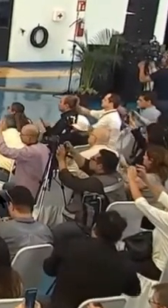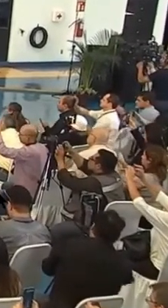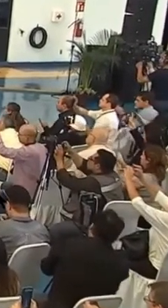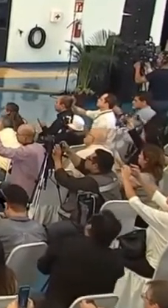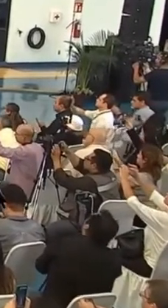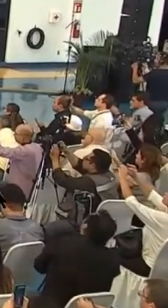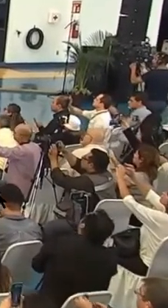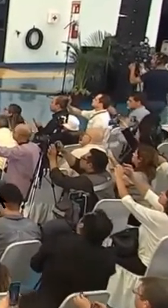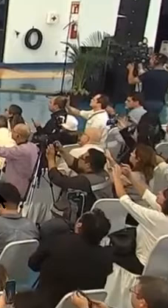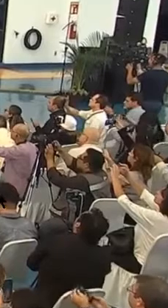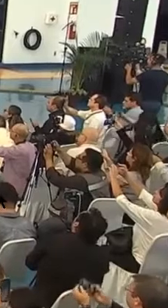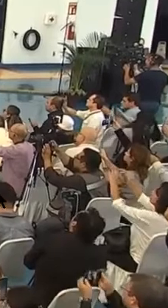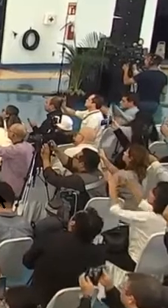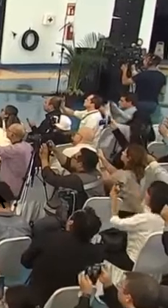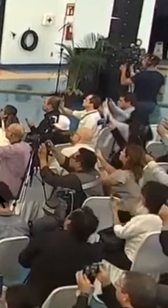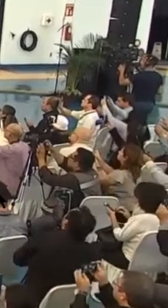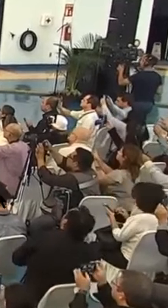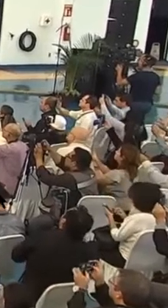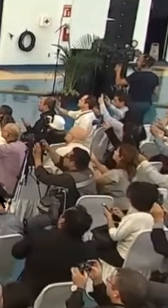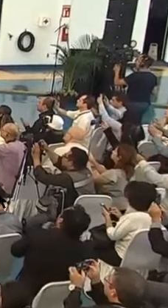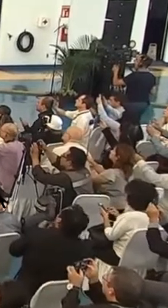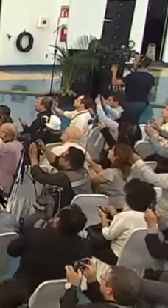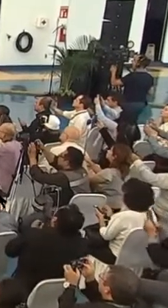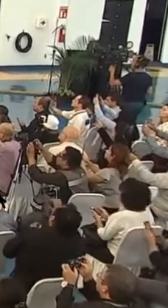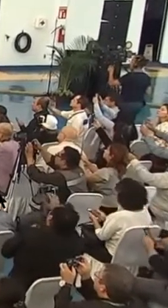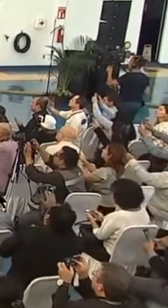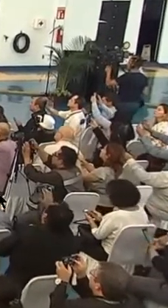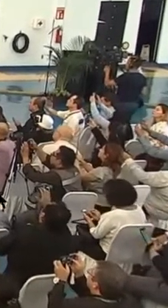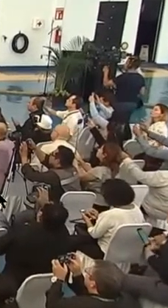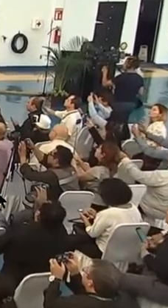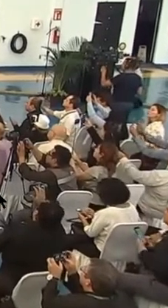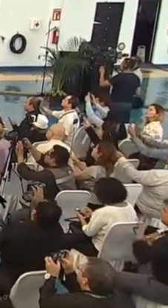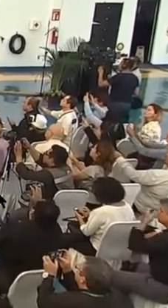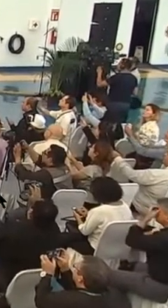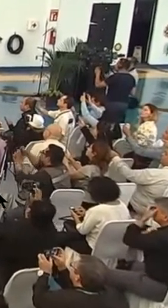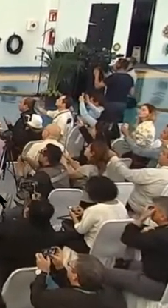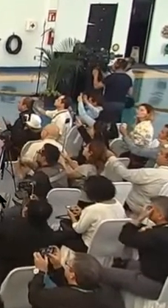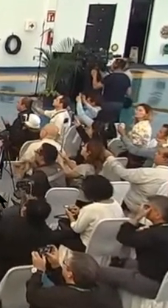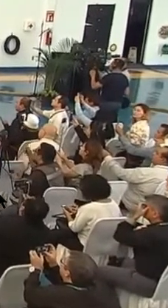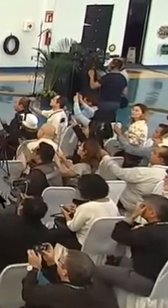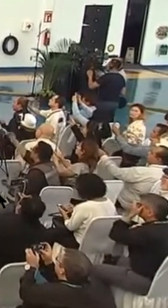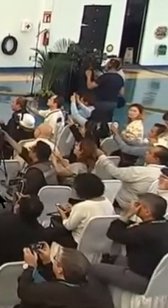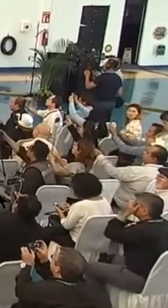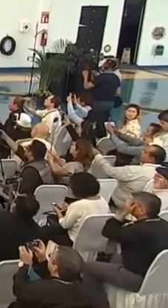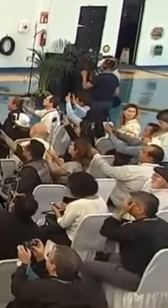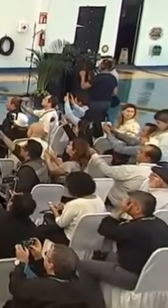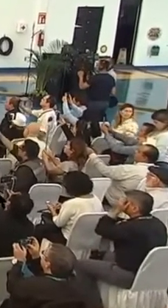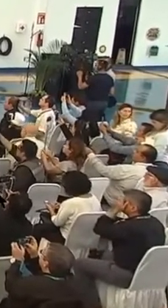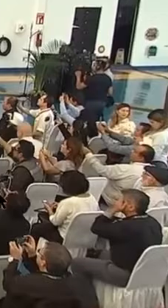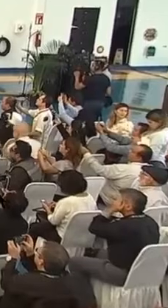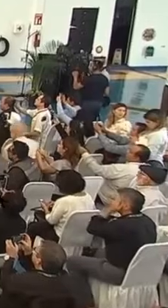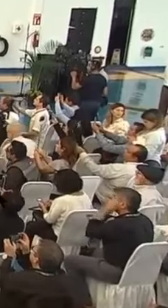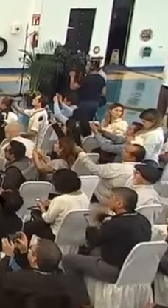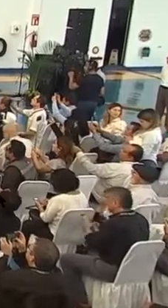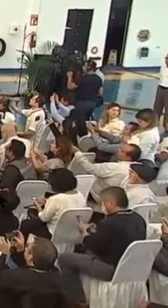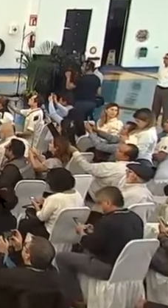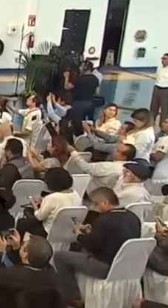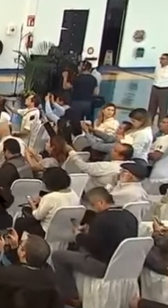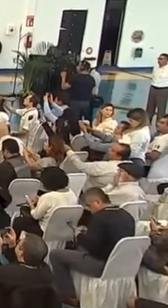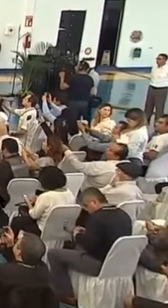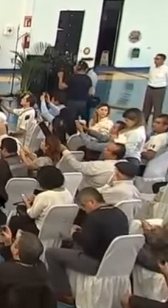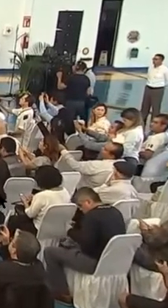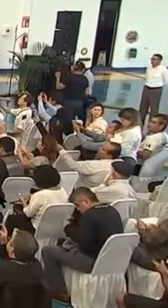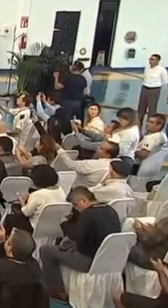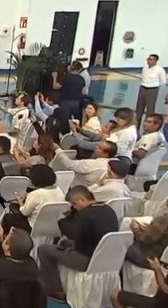timing of the city in Mexico we meet the integrins of the cabinet security